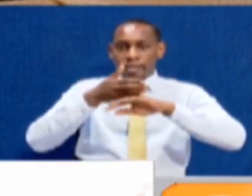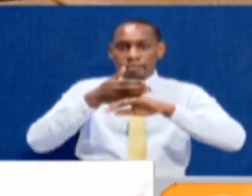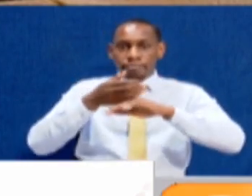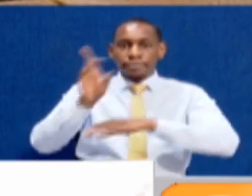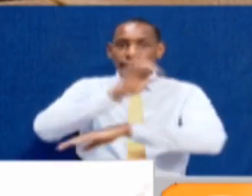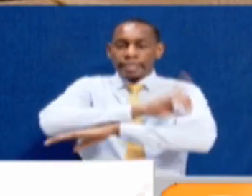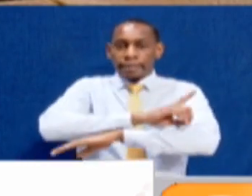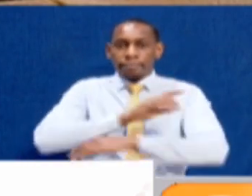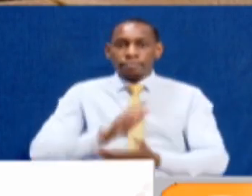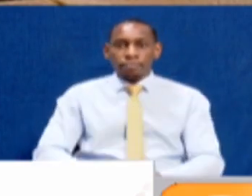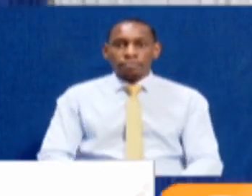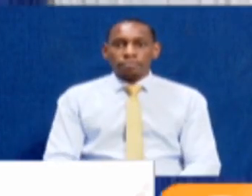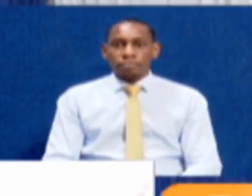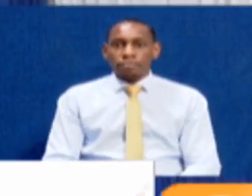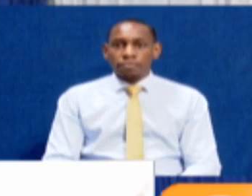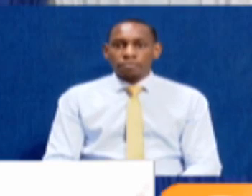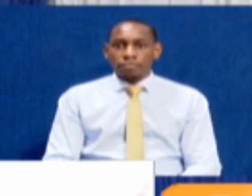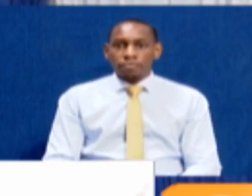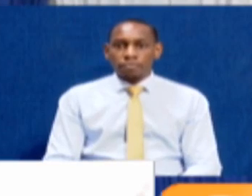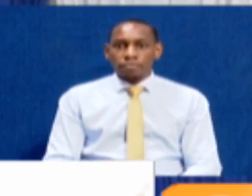Anti-Counterfeit Day.